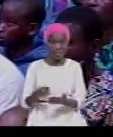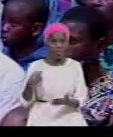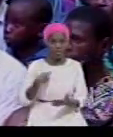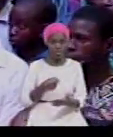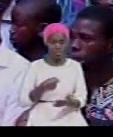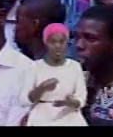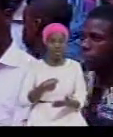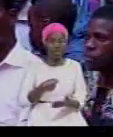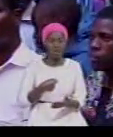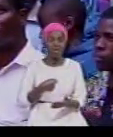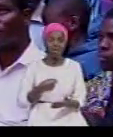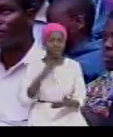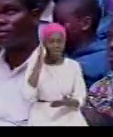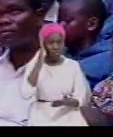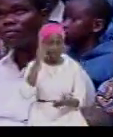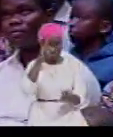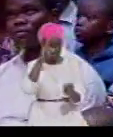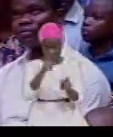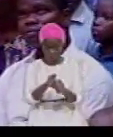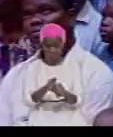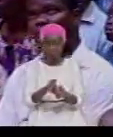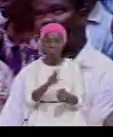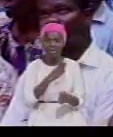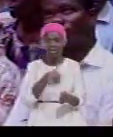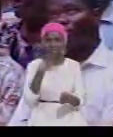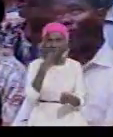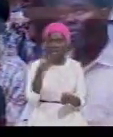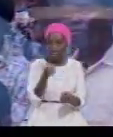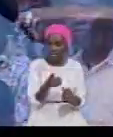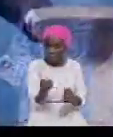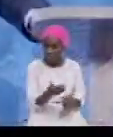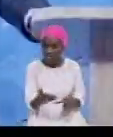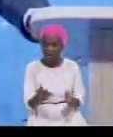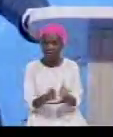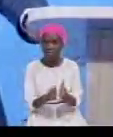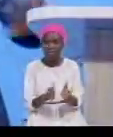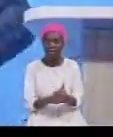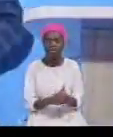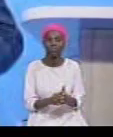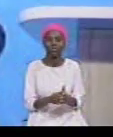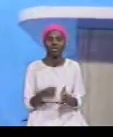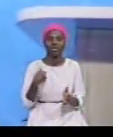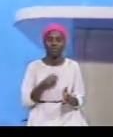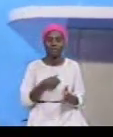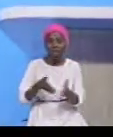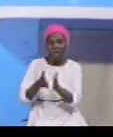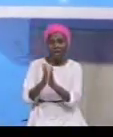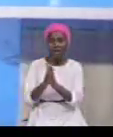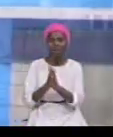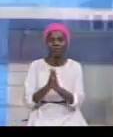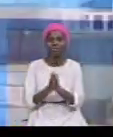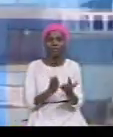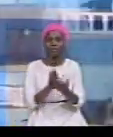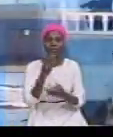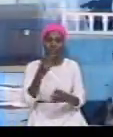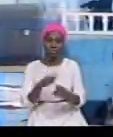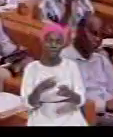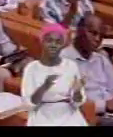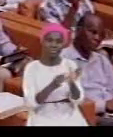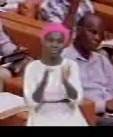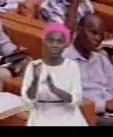anything that we ask of our Heavenly Father through the name of Jesus, it will be granted